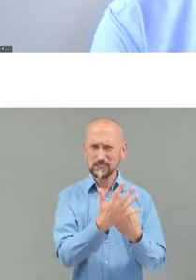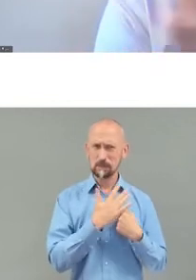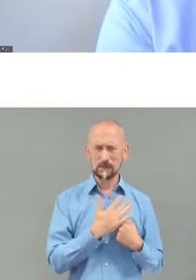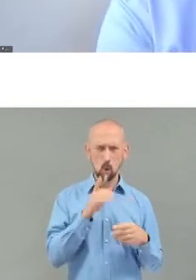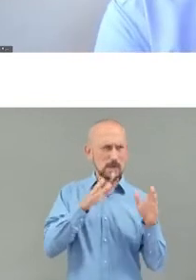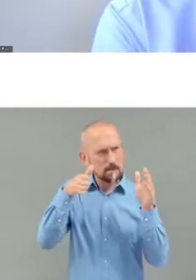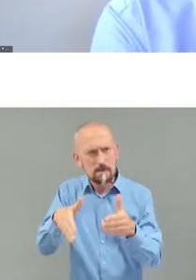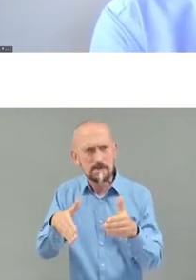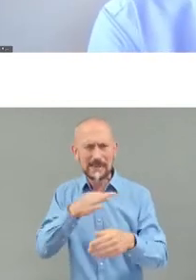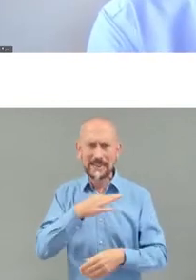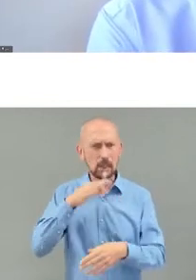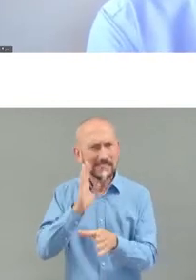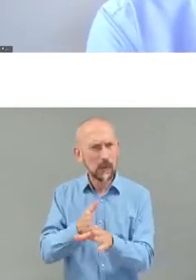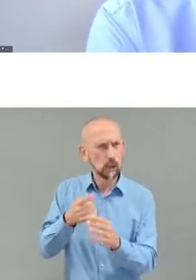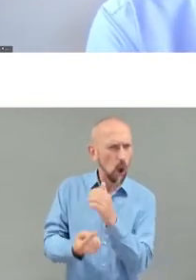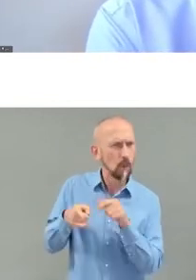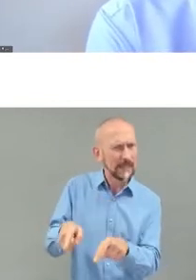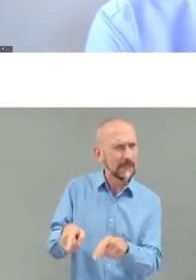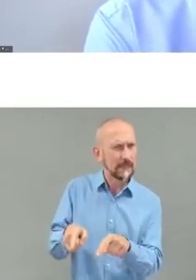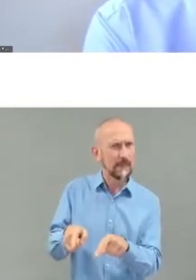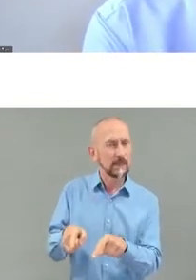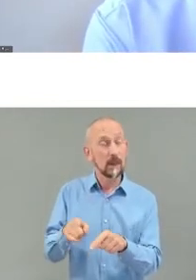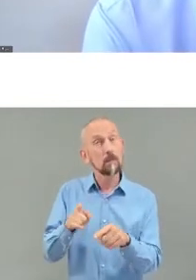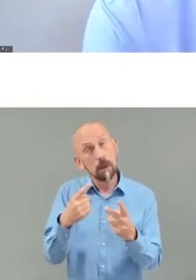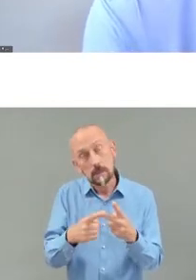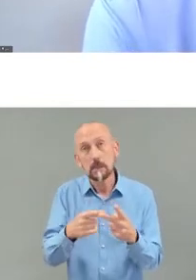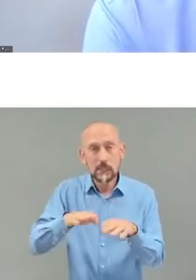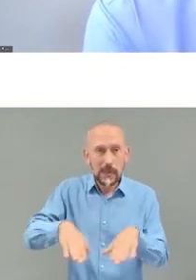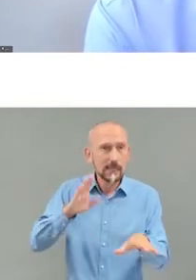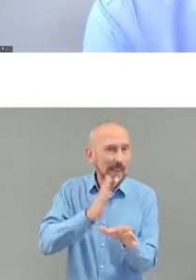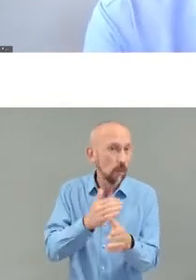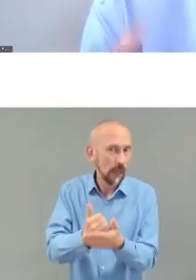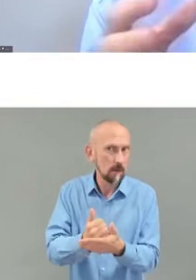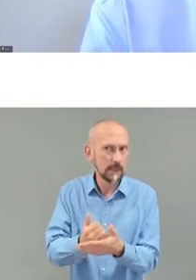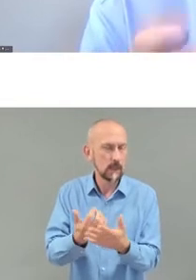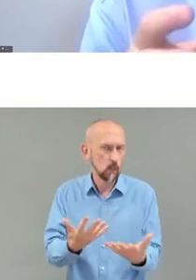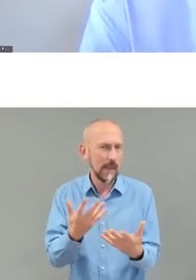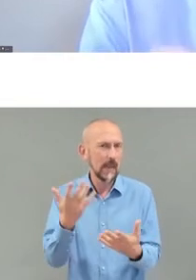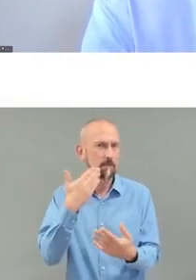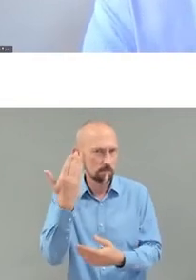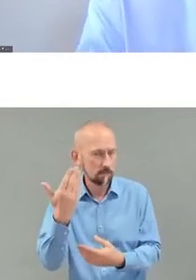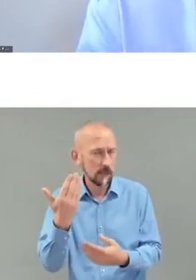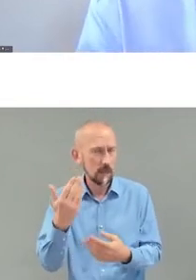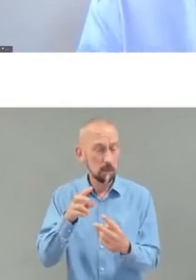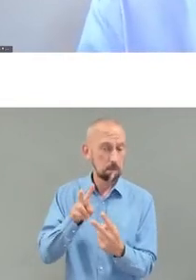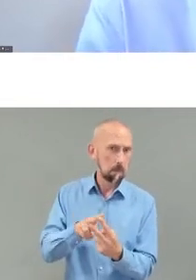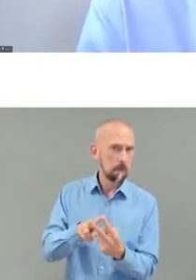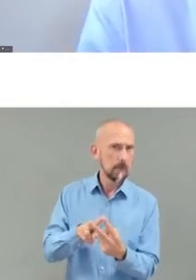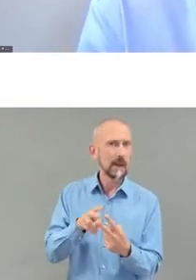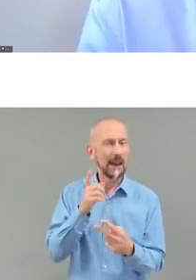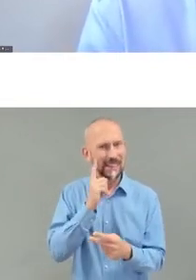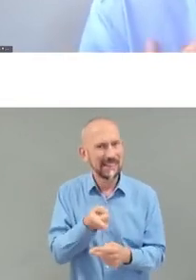clinical psychology, and obviously we have heard also about child psychotherapy today. I think that reflects really the first wave of kind of